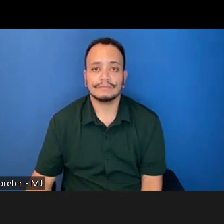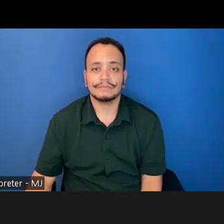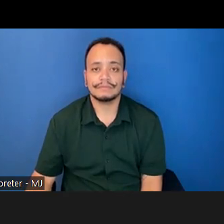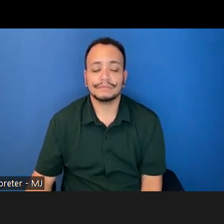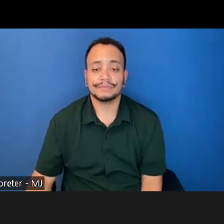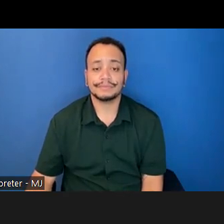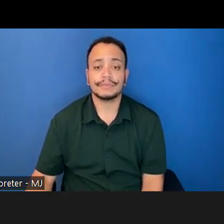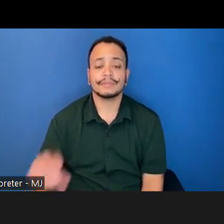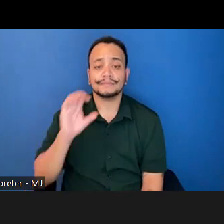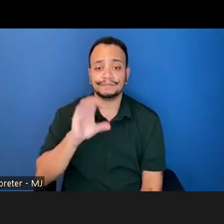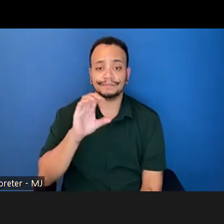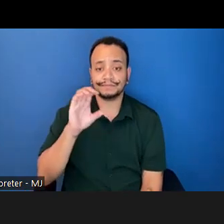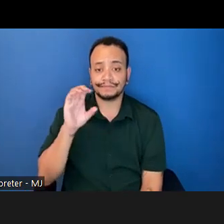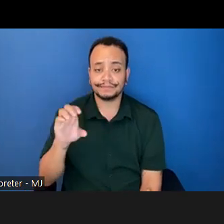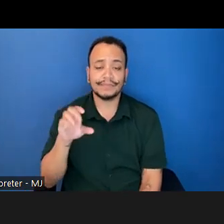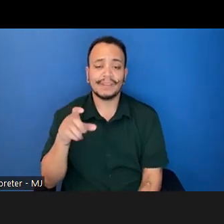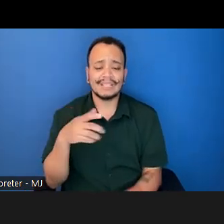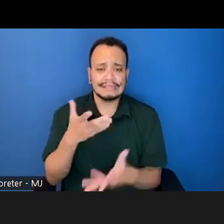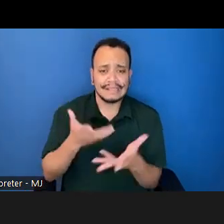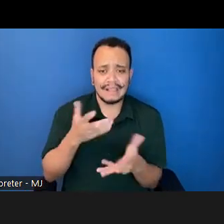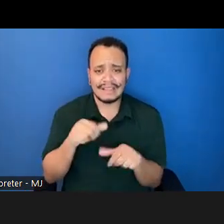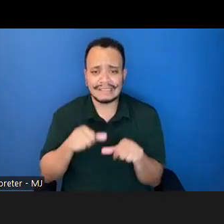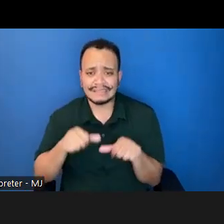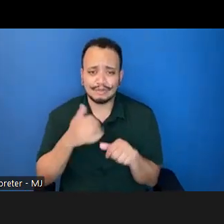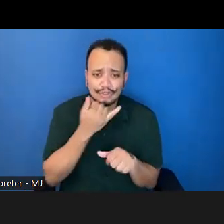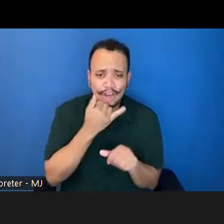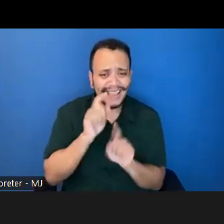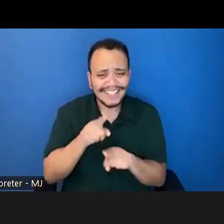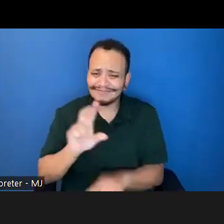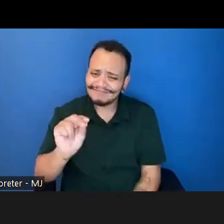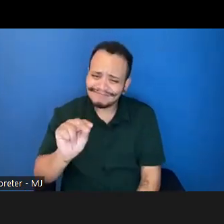I gotta say, there are no wrong answers. It's all about you.